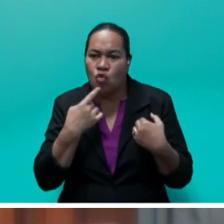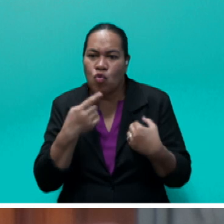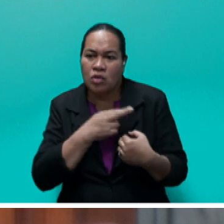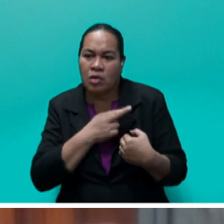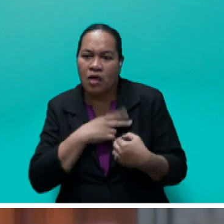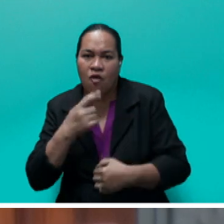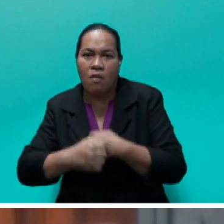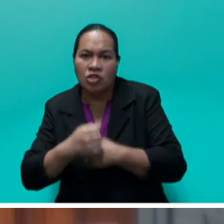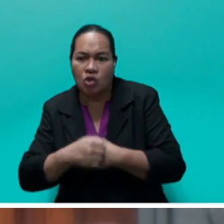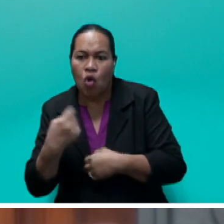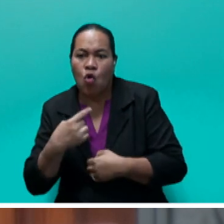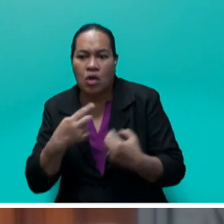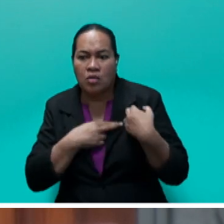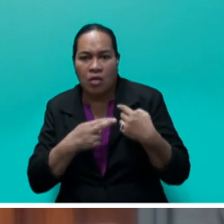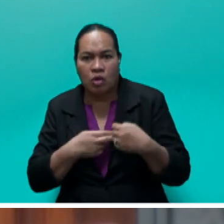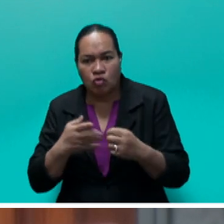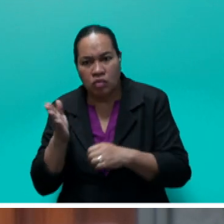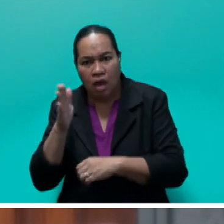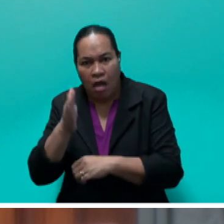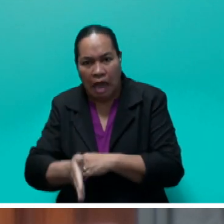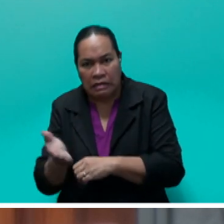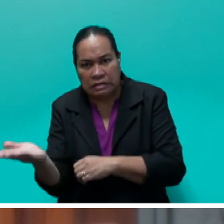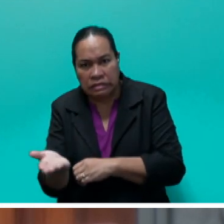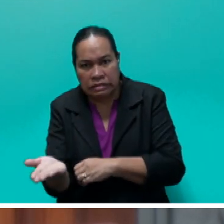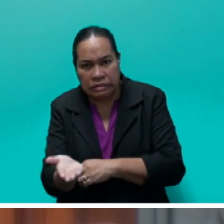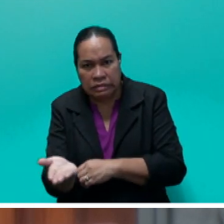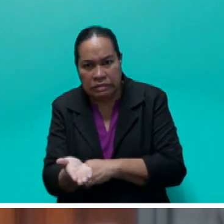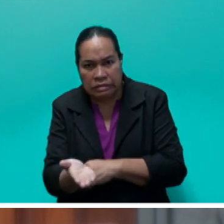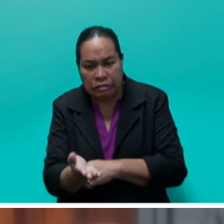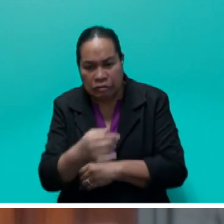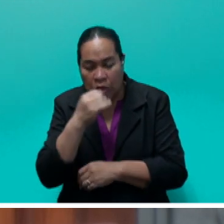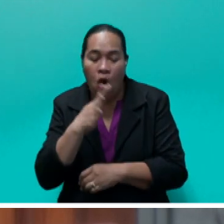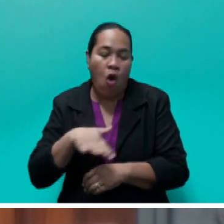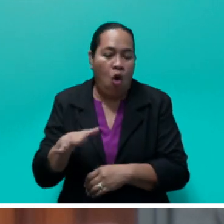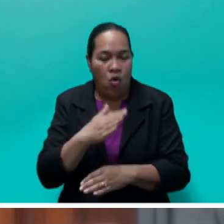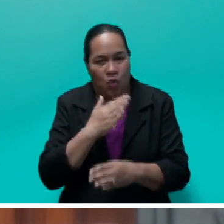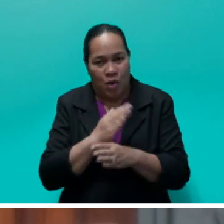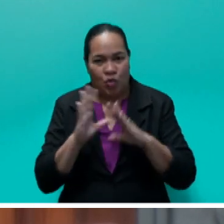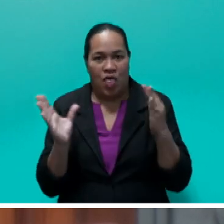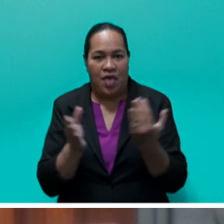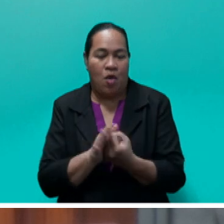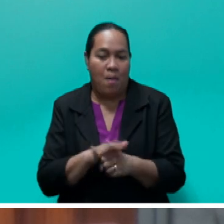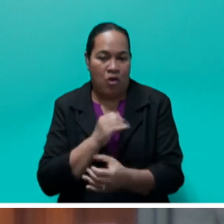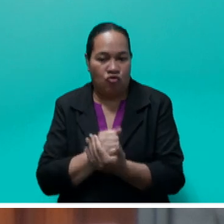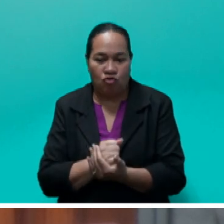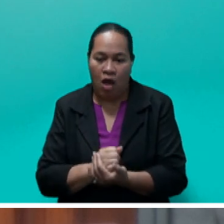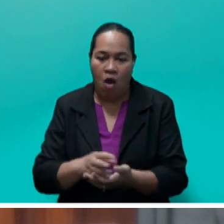to chainsaw operators, all working together to ensure the smooth operation of our harvesting